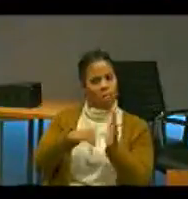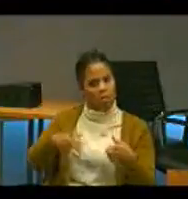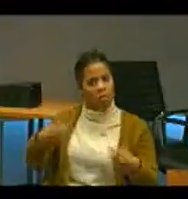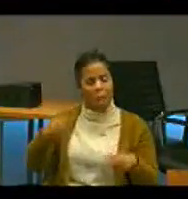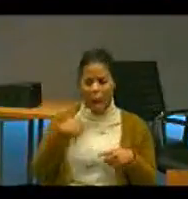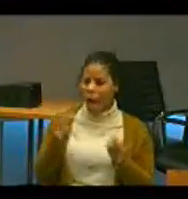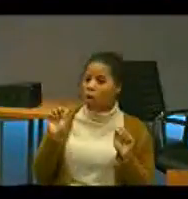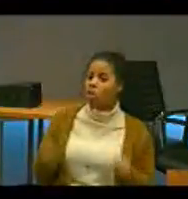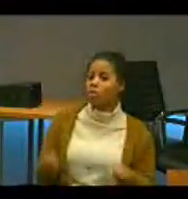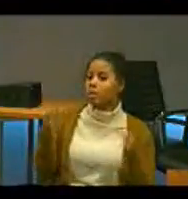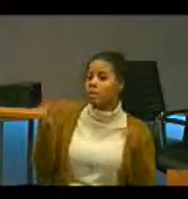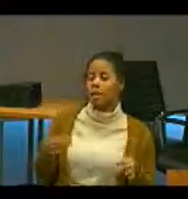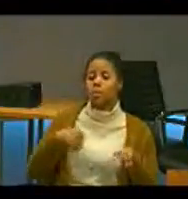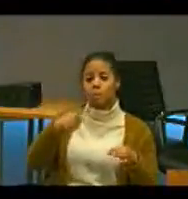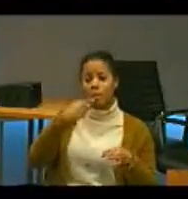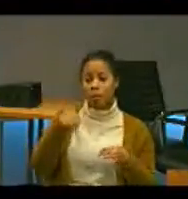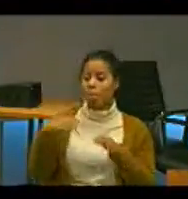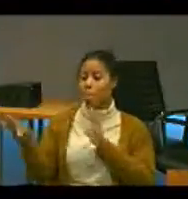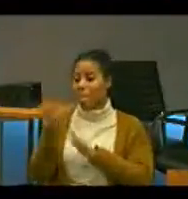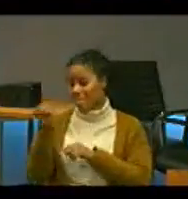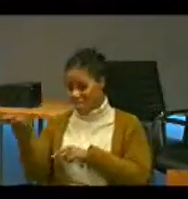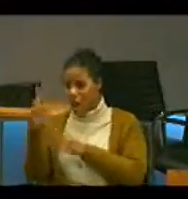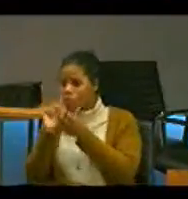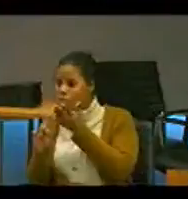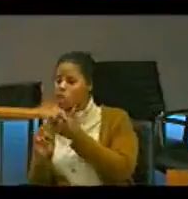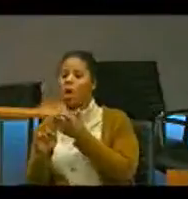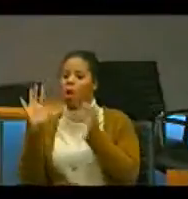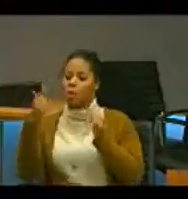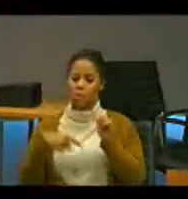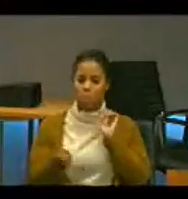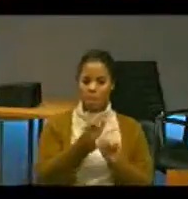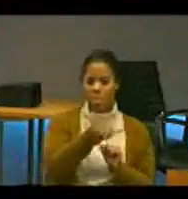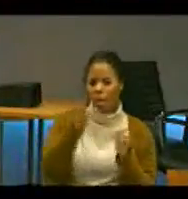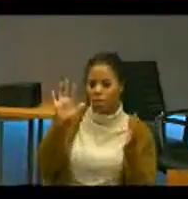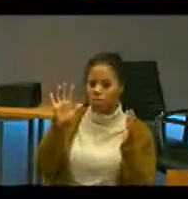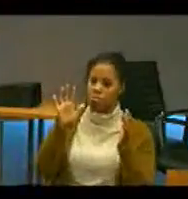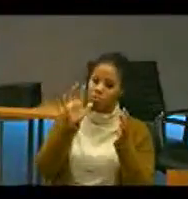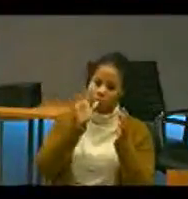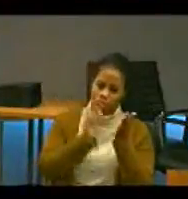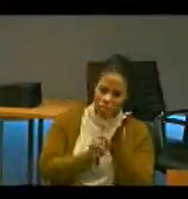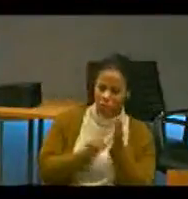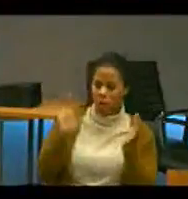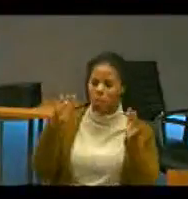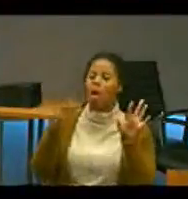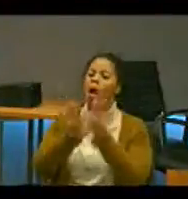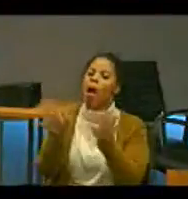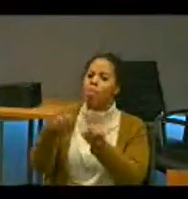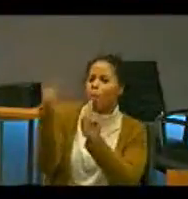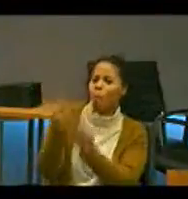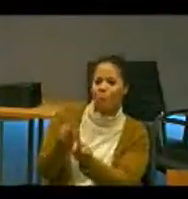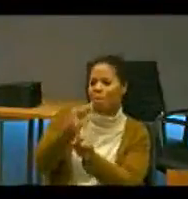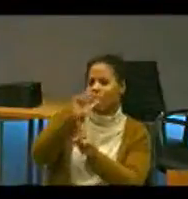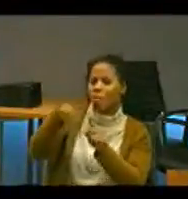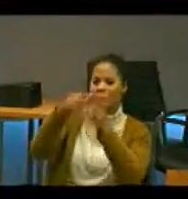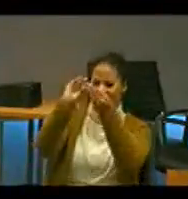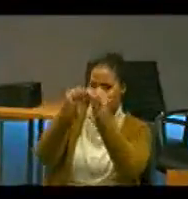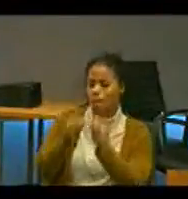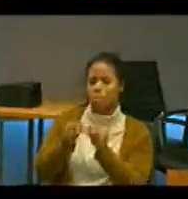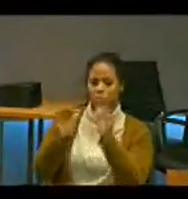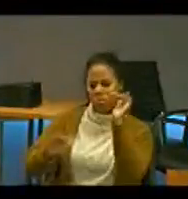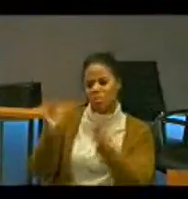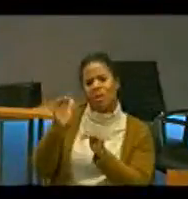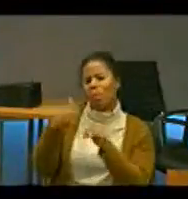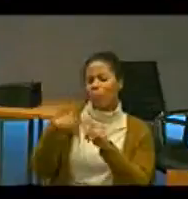research methods against research methods. However, this is not a problem of numbers, but rather a fault within the